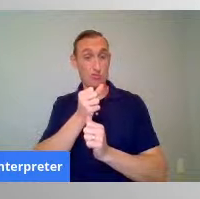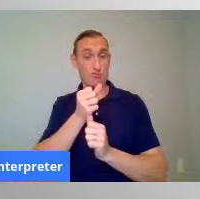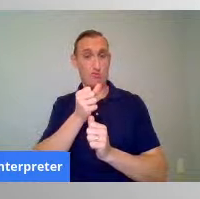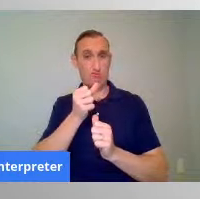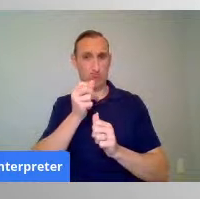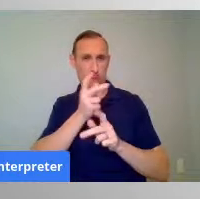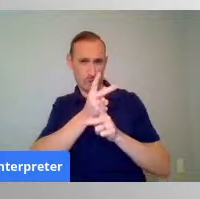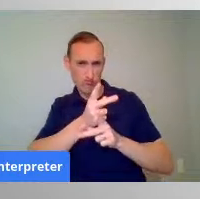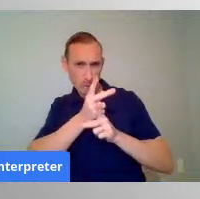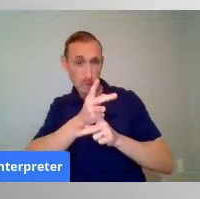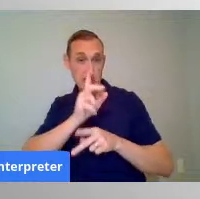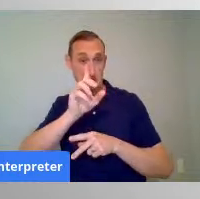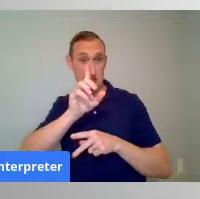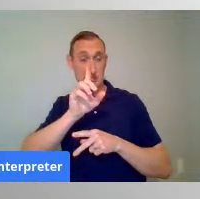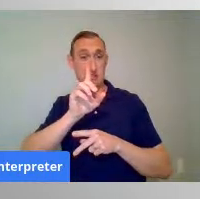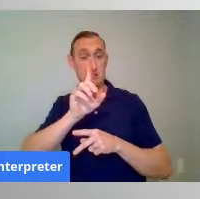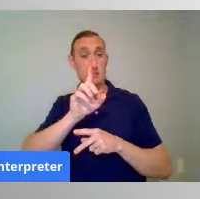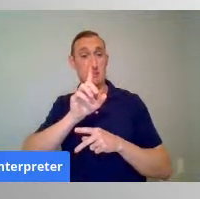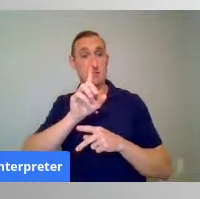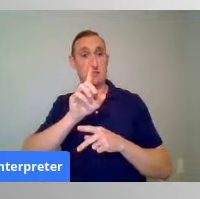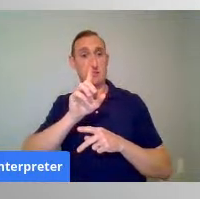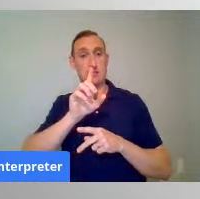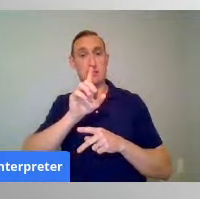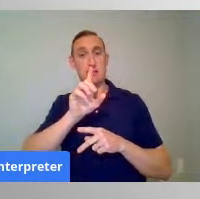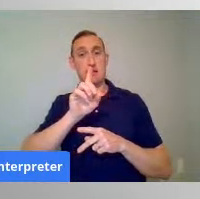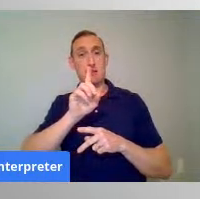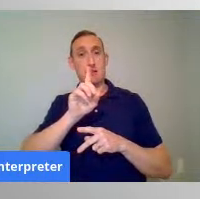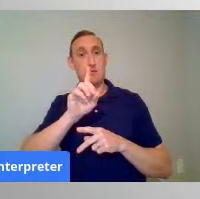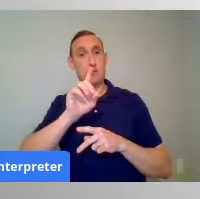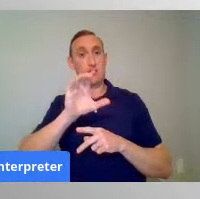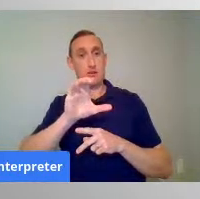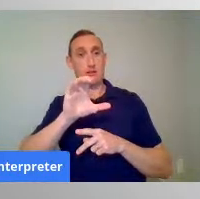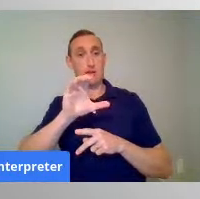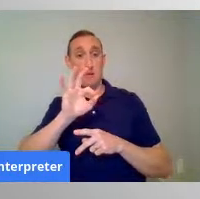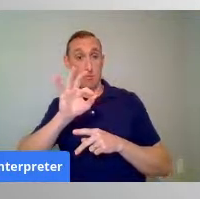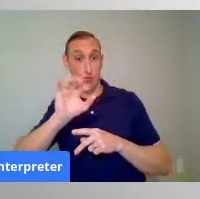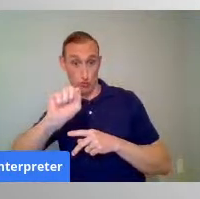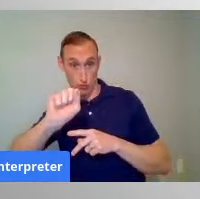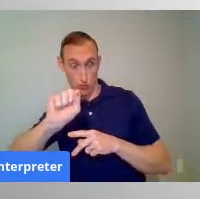of DFACS. They are under Bright from the Start. So there are different